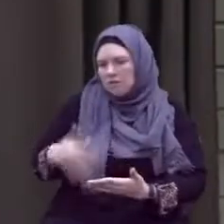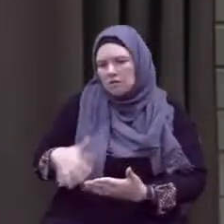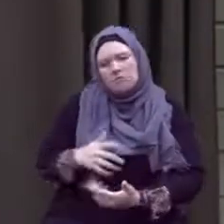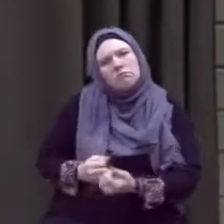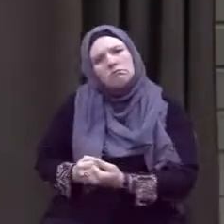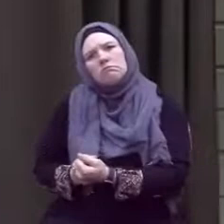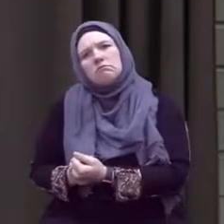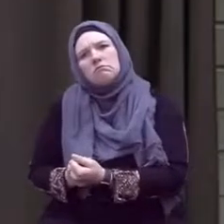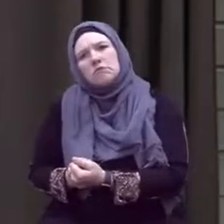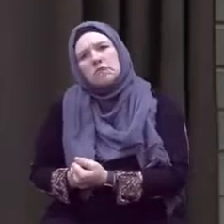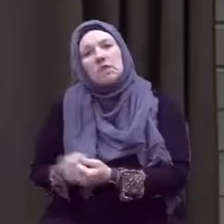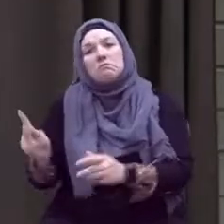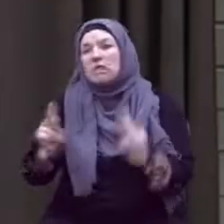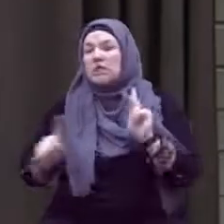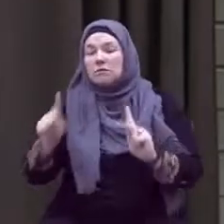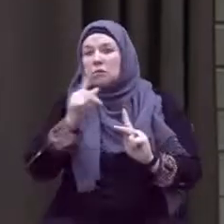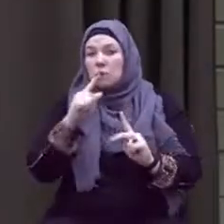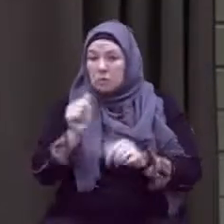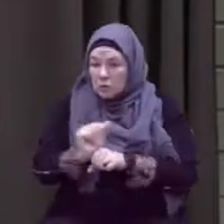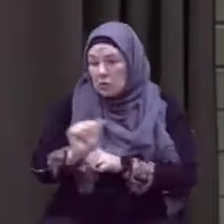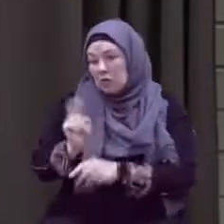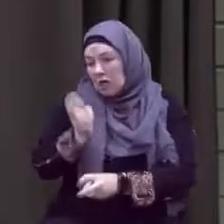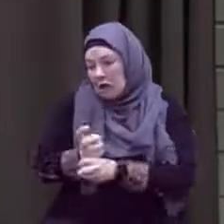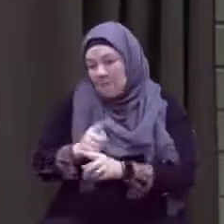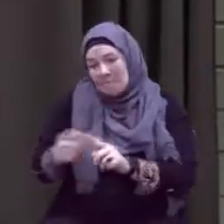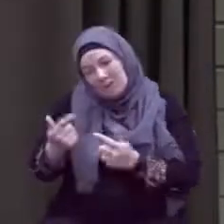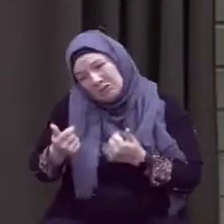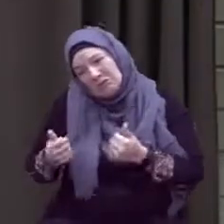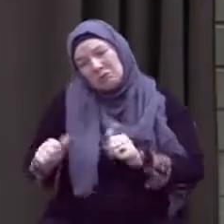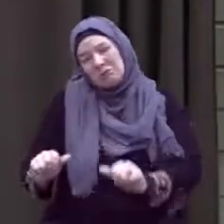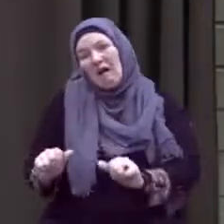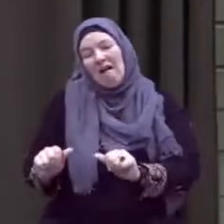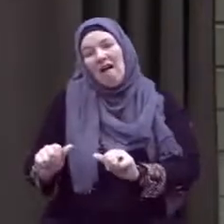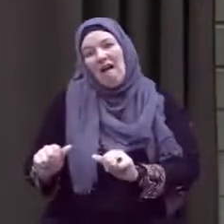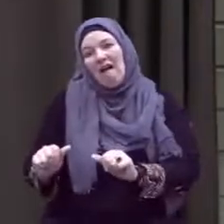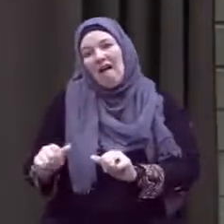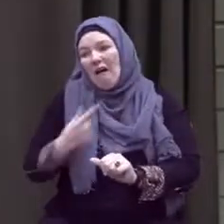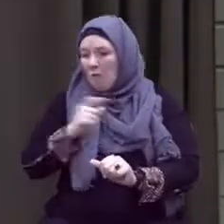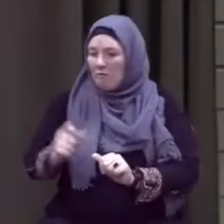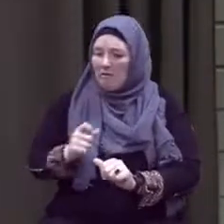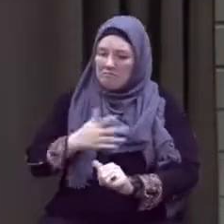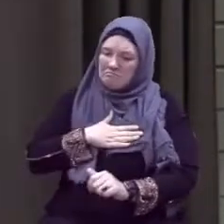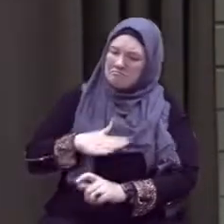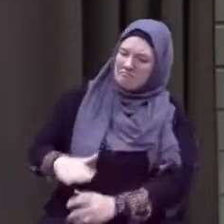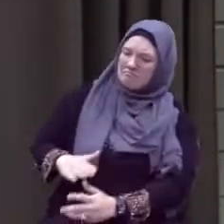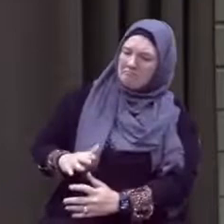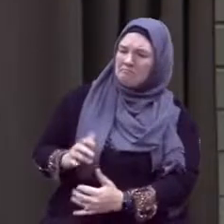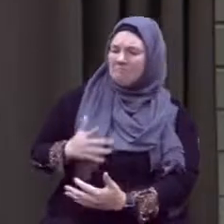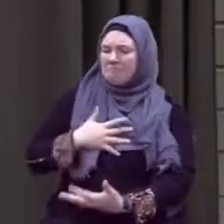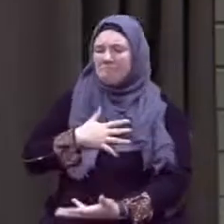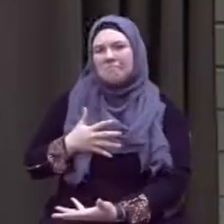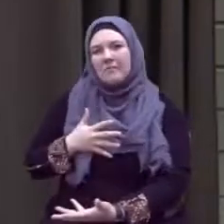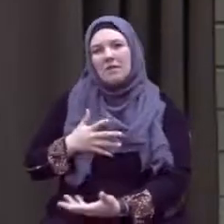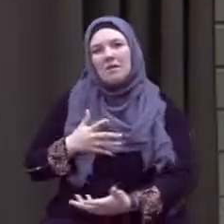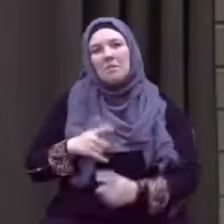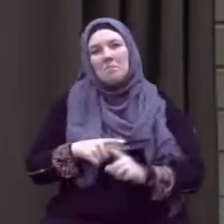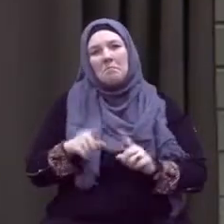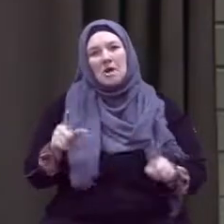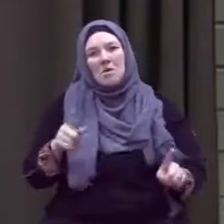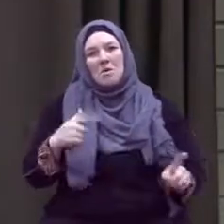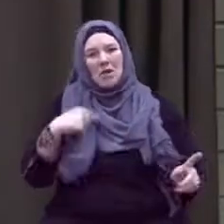and the underprivileged as a way of mercy for ourselves. But we look at the poor as